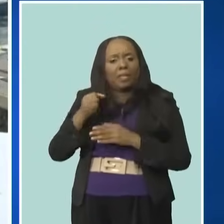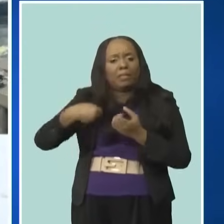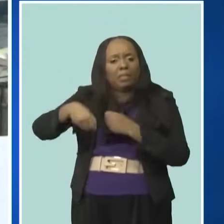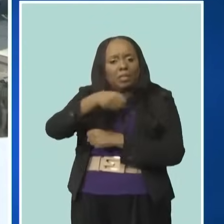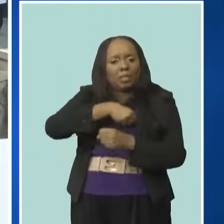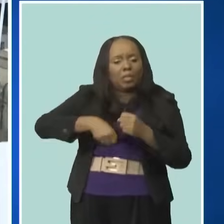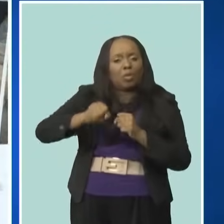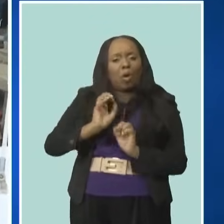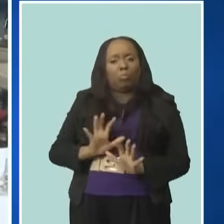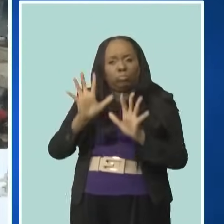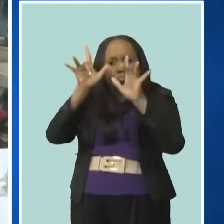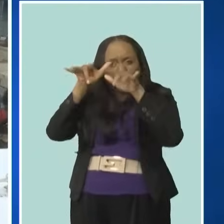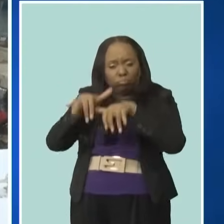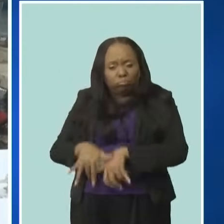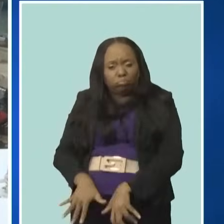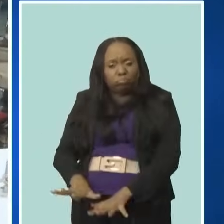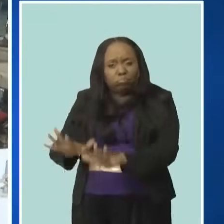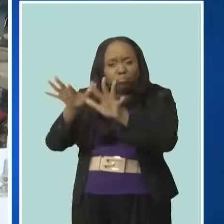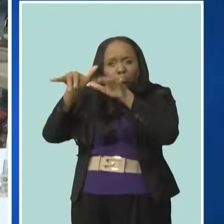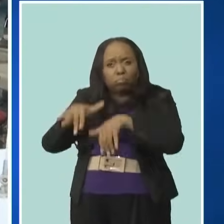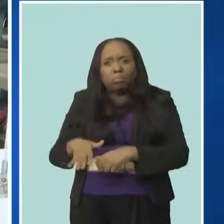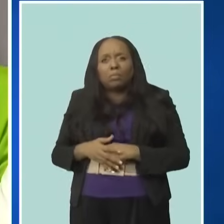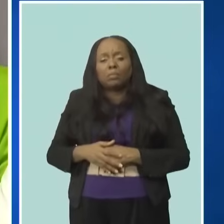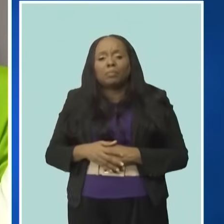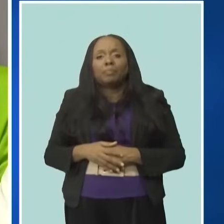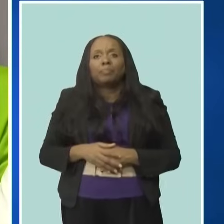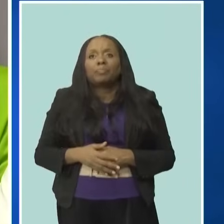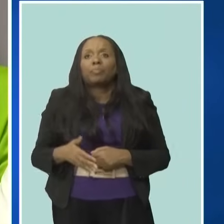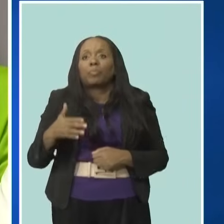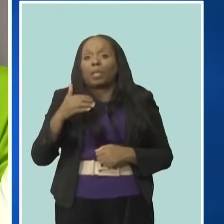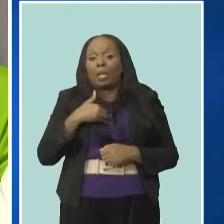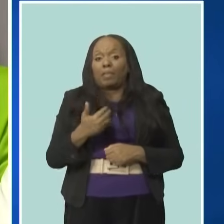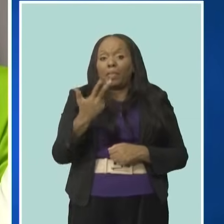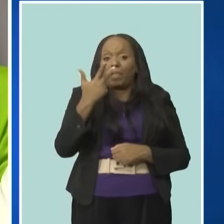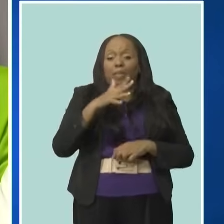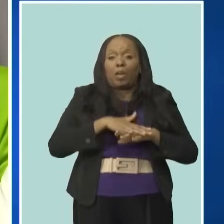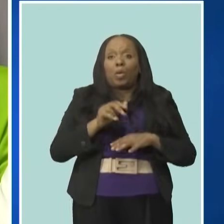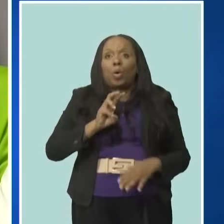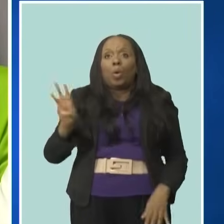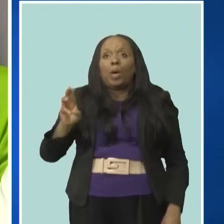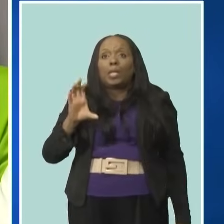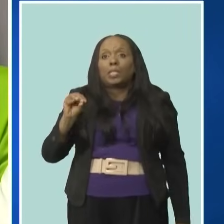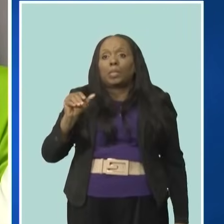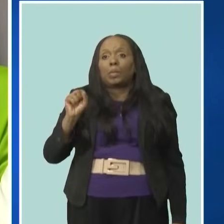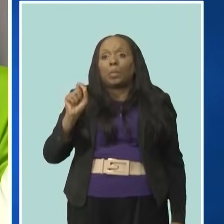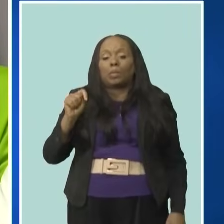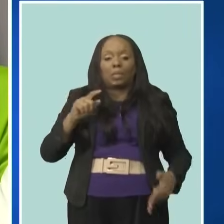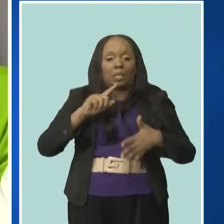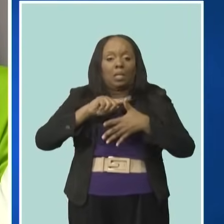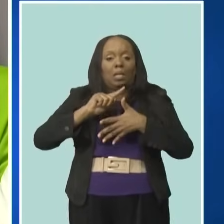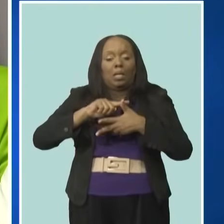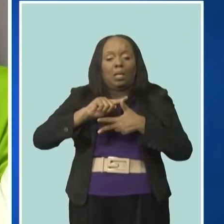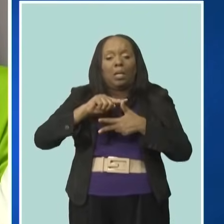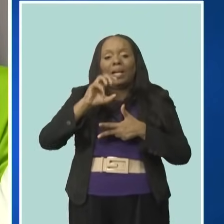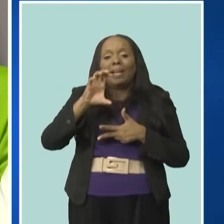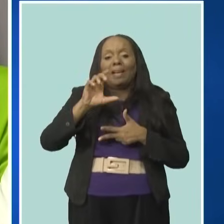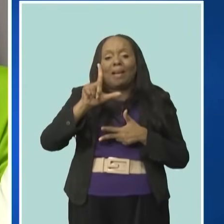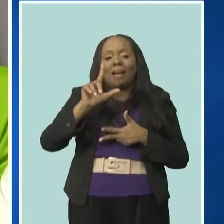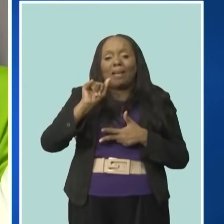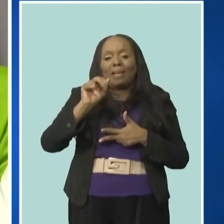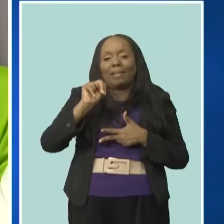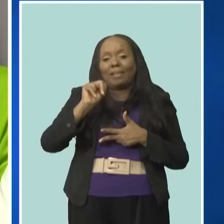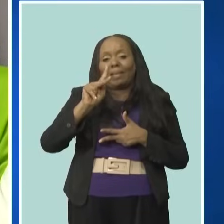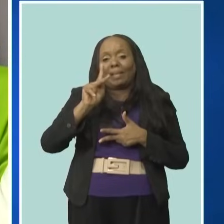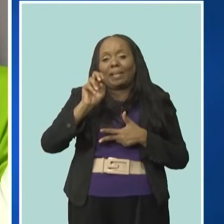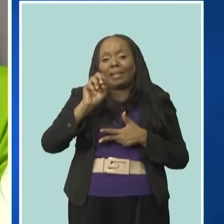wave impacts. 3 on the west coast, this would be Shermans, or I think some of you know as Clinkets, and